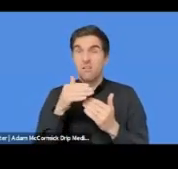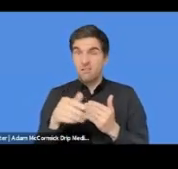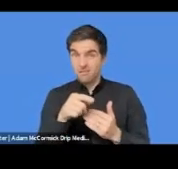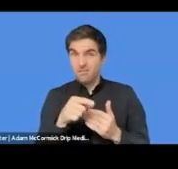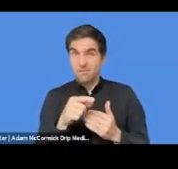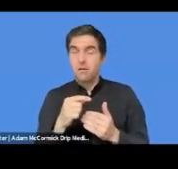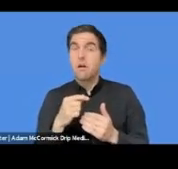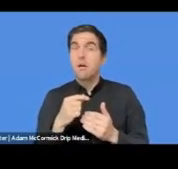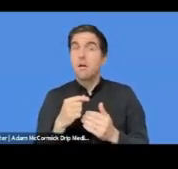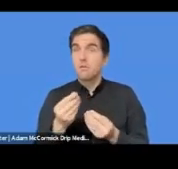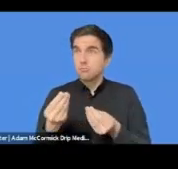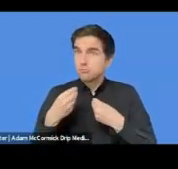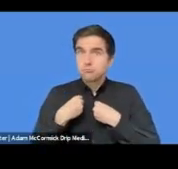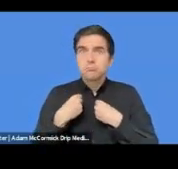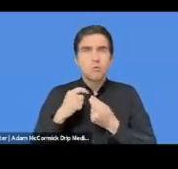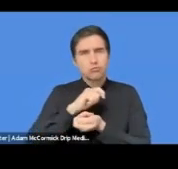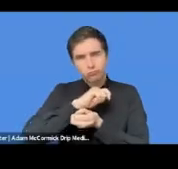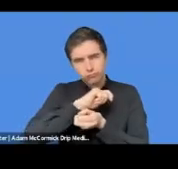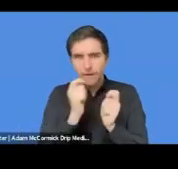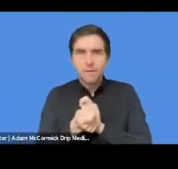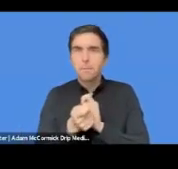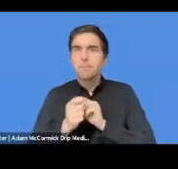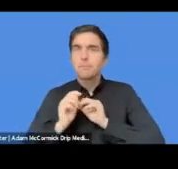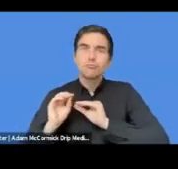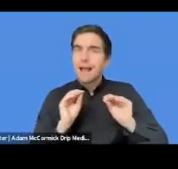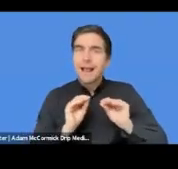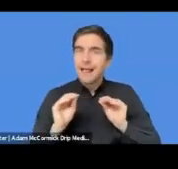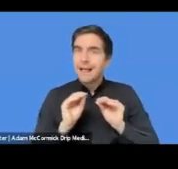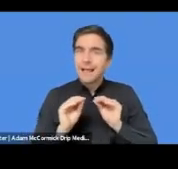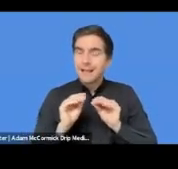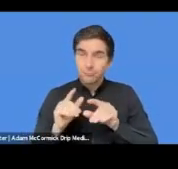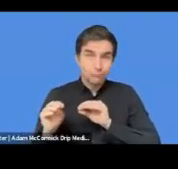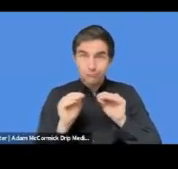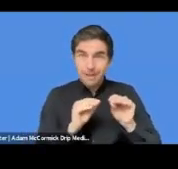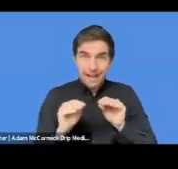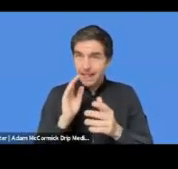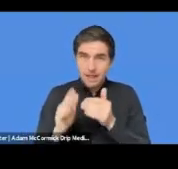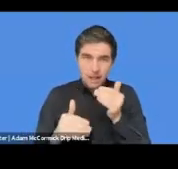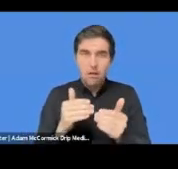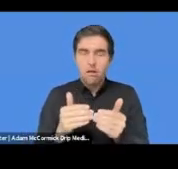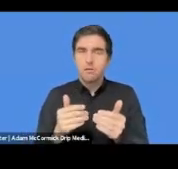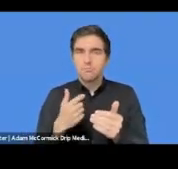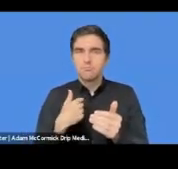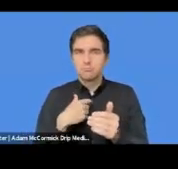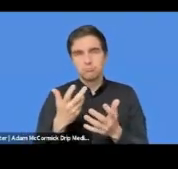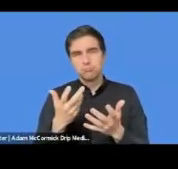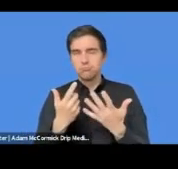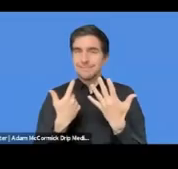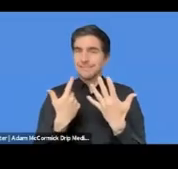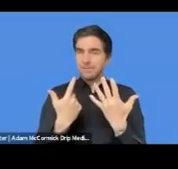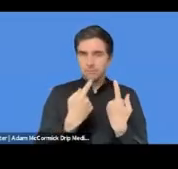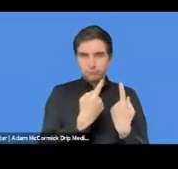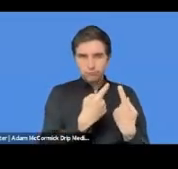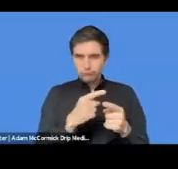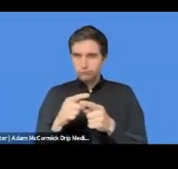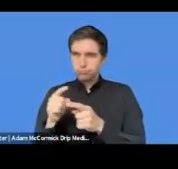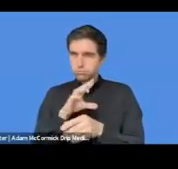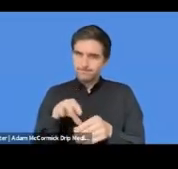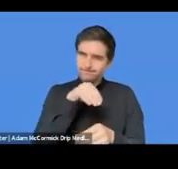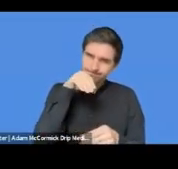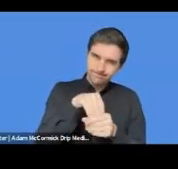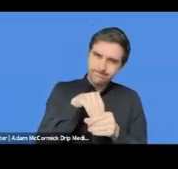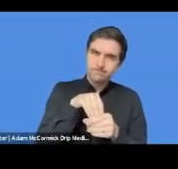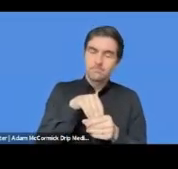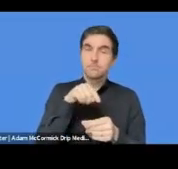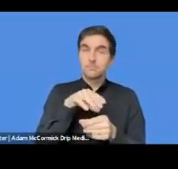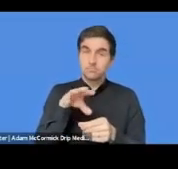So that is also the year in which we received the Transform training. So at the moment, we